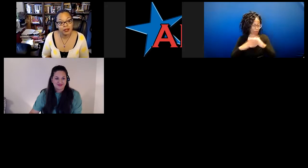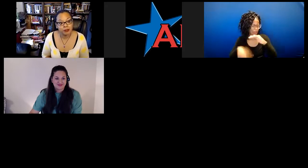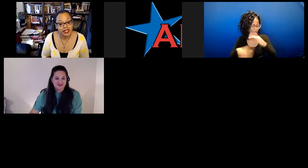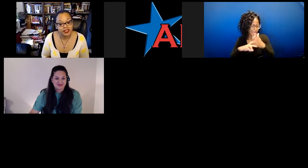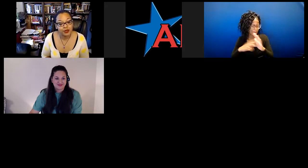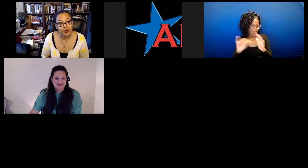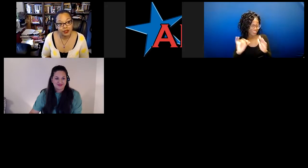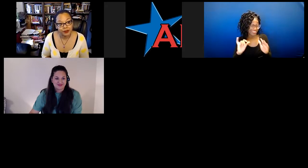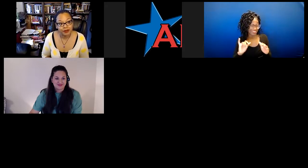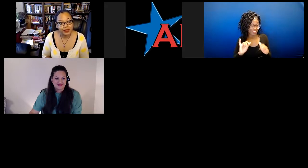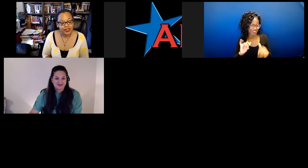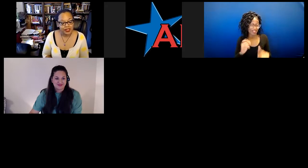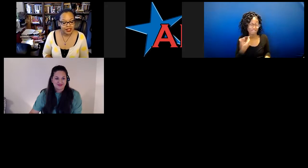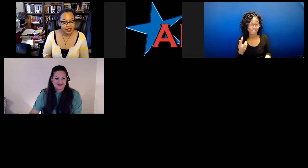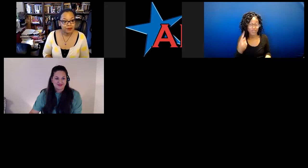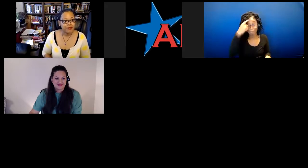about pennies on the dollar.